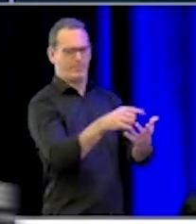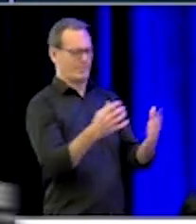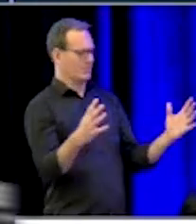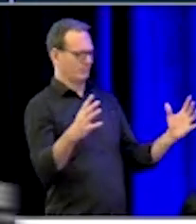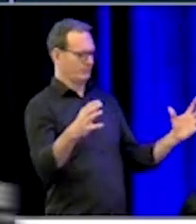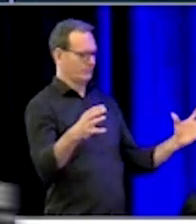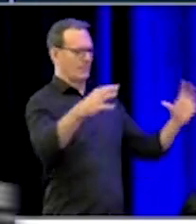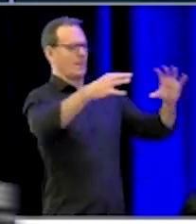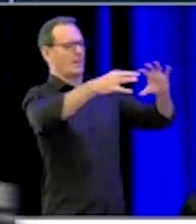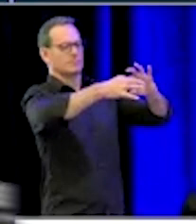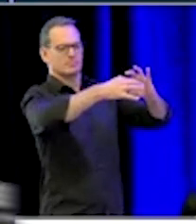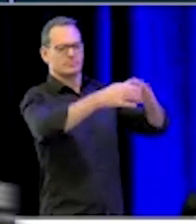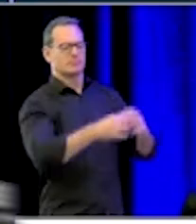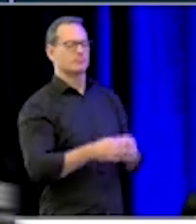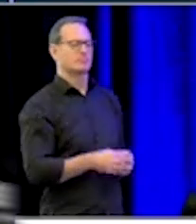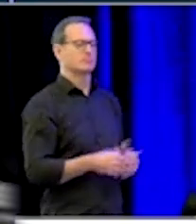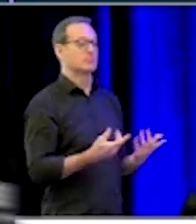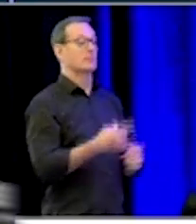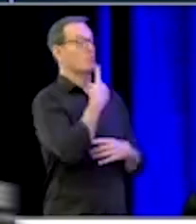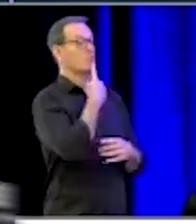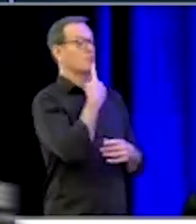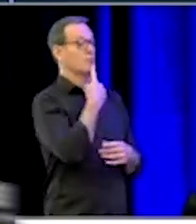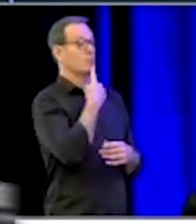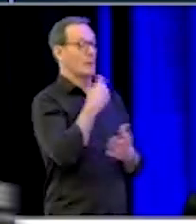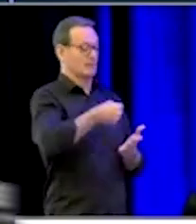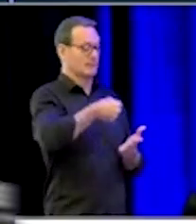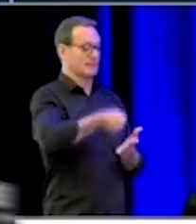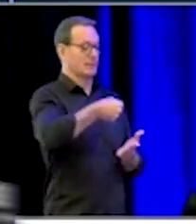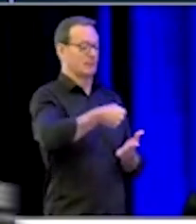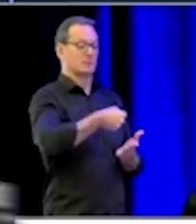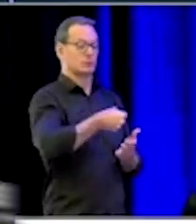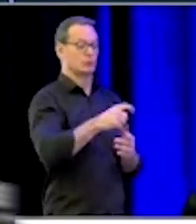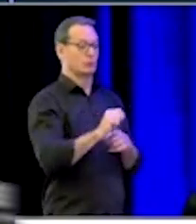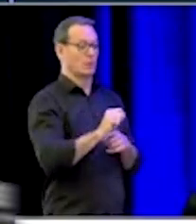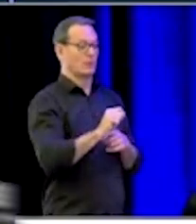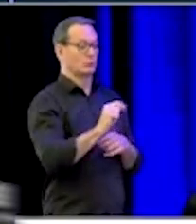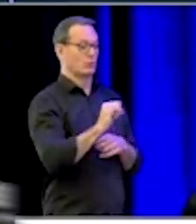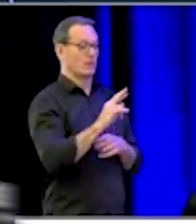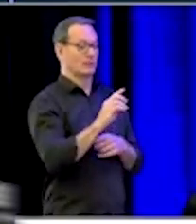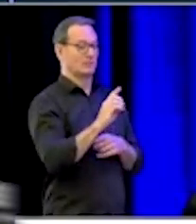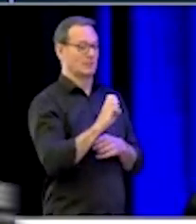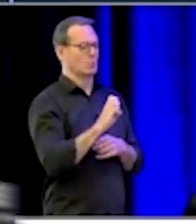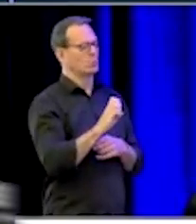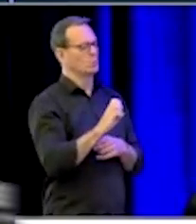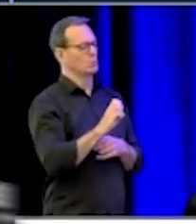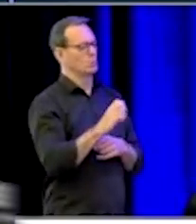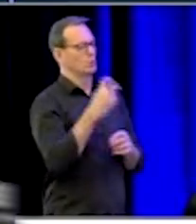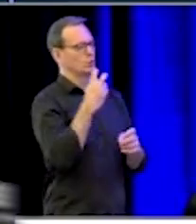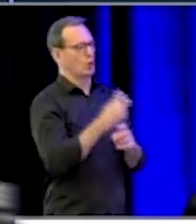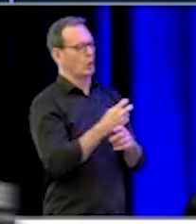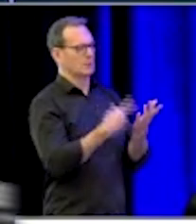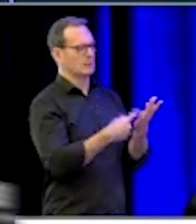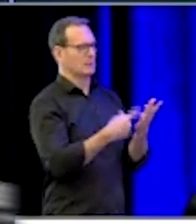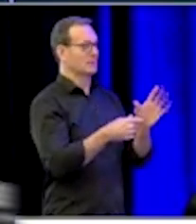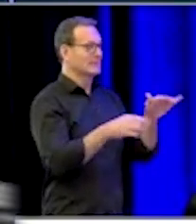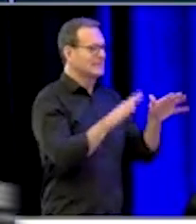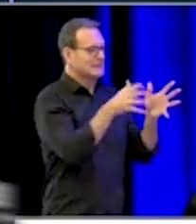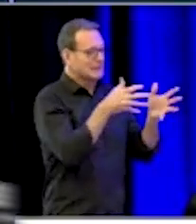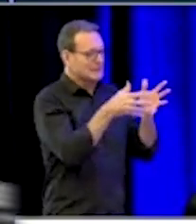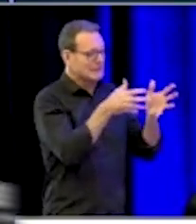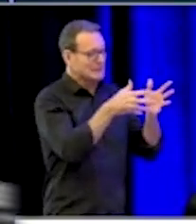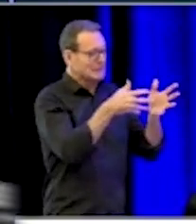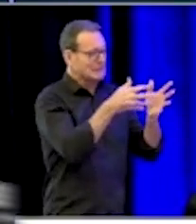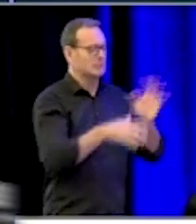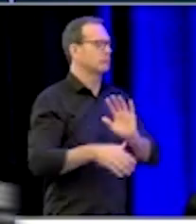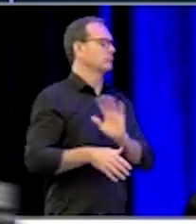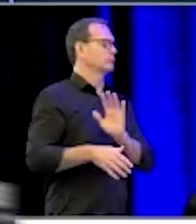is definitely a different area to talk to people about disabilities. It has its challenges, and I've talked to many of you